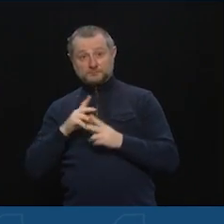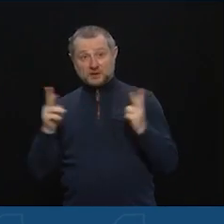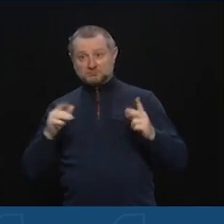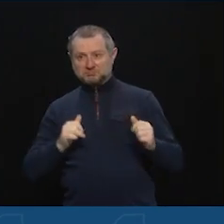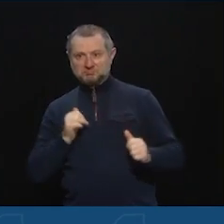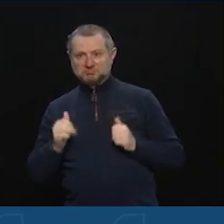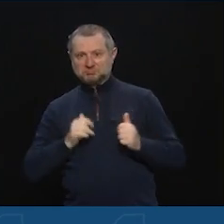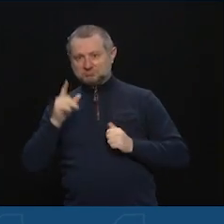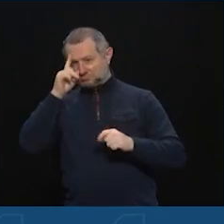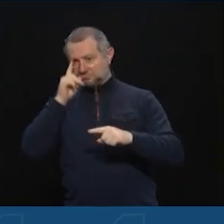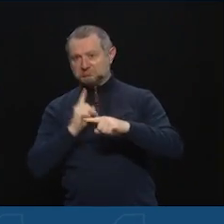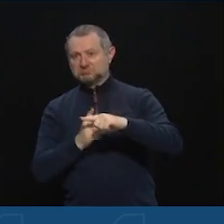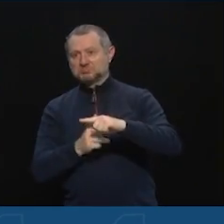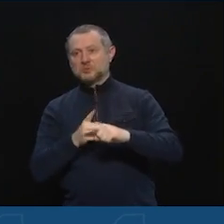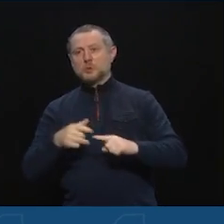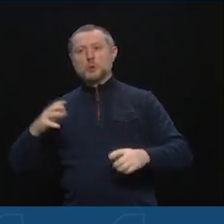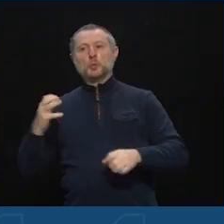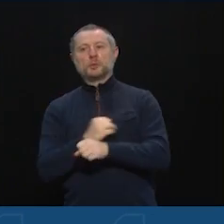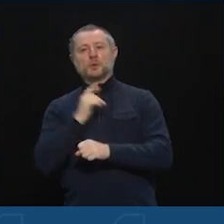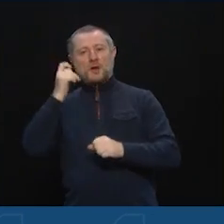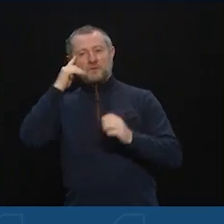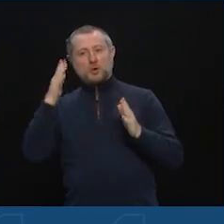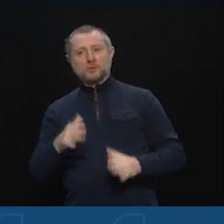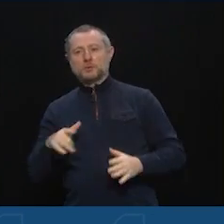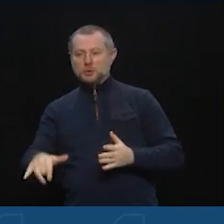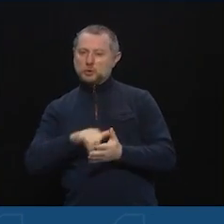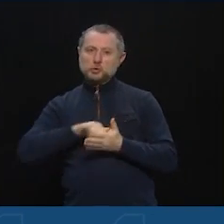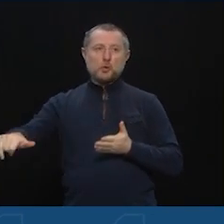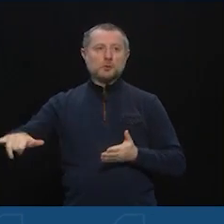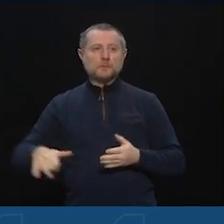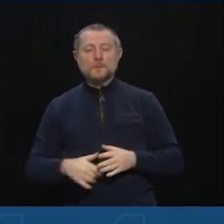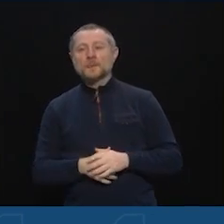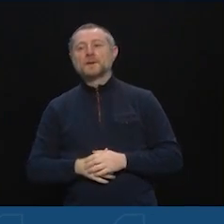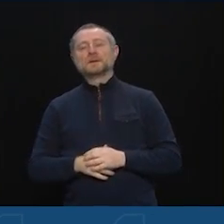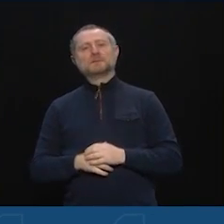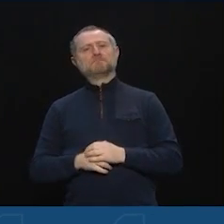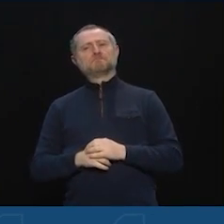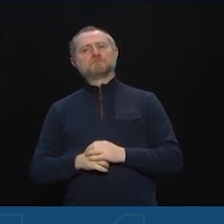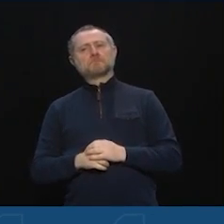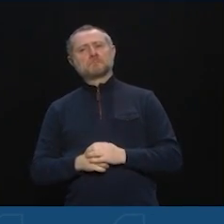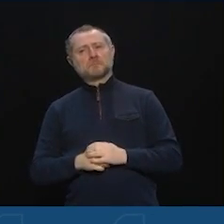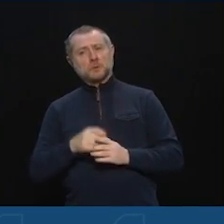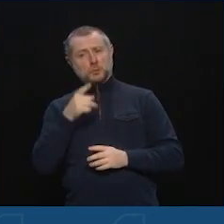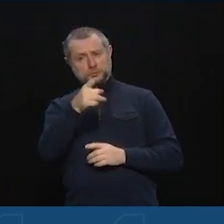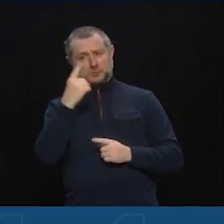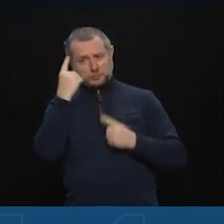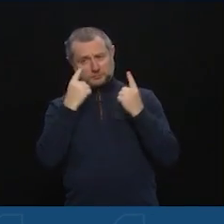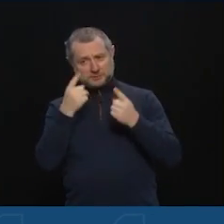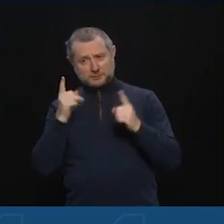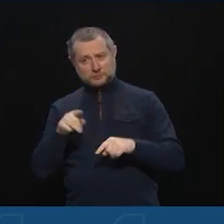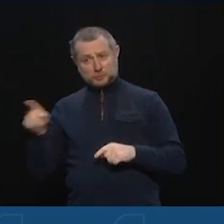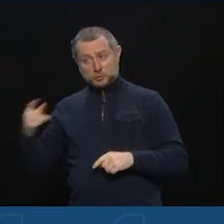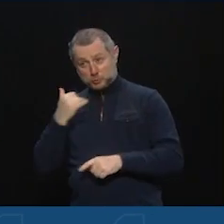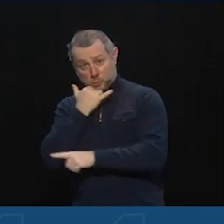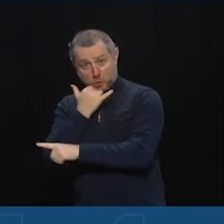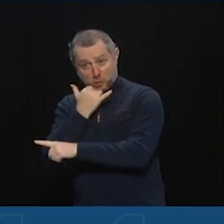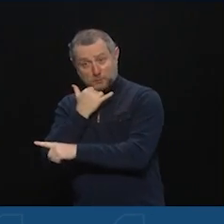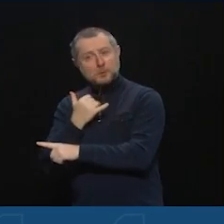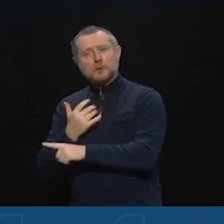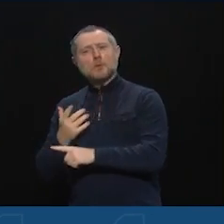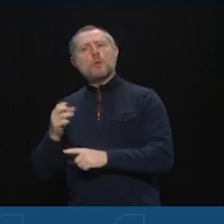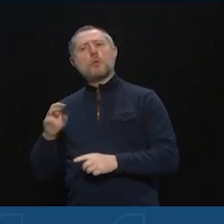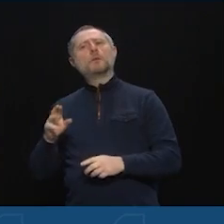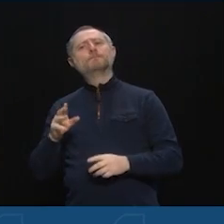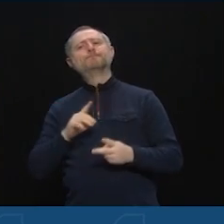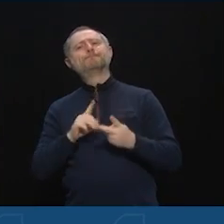about retaking Albany in the governor's position. Number one, why do you think they're wrong? And number two, a couple of moves in the last few weeks